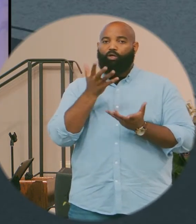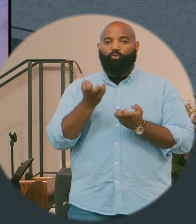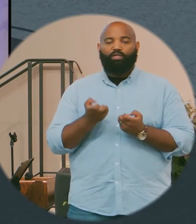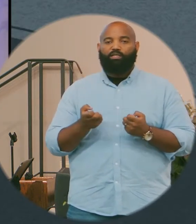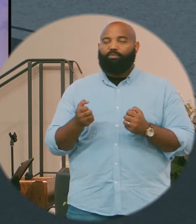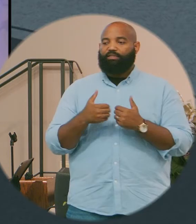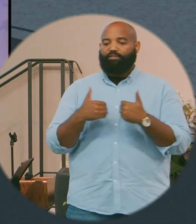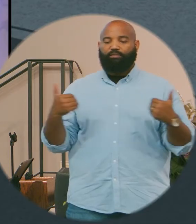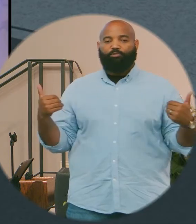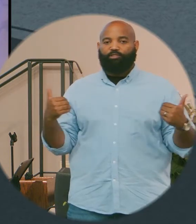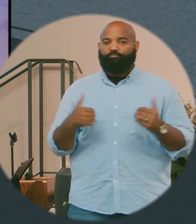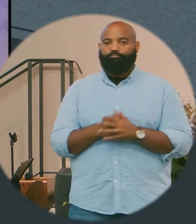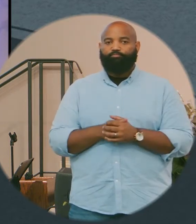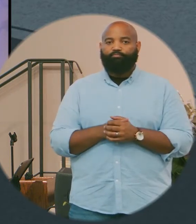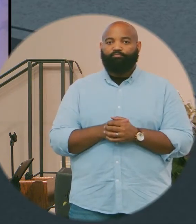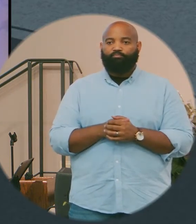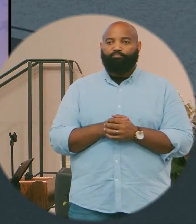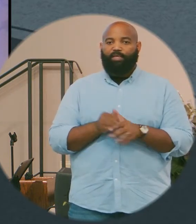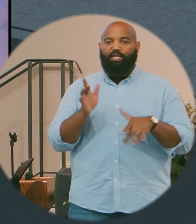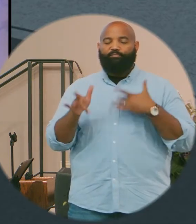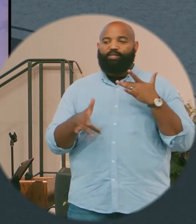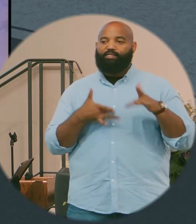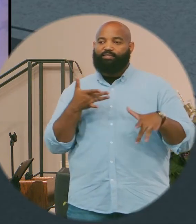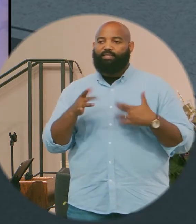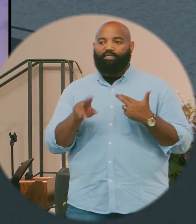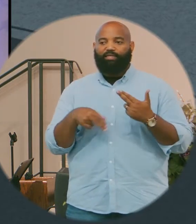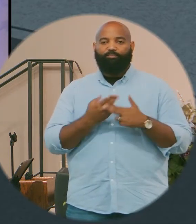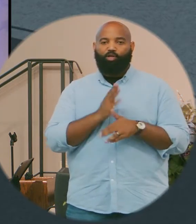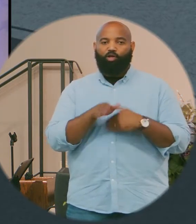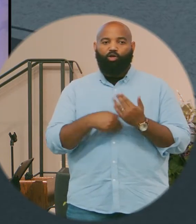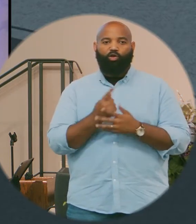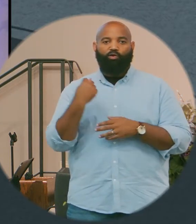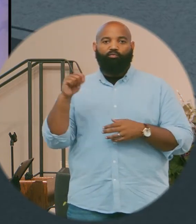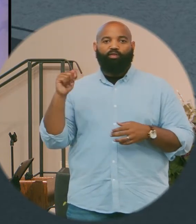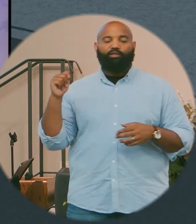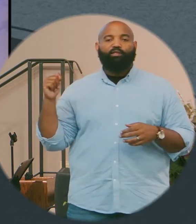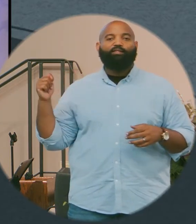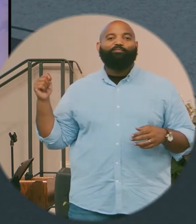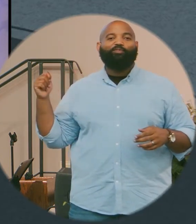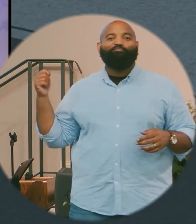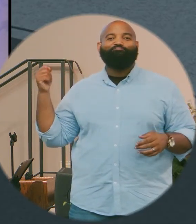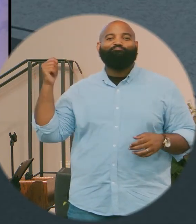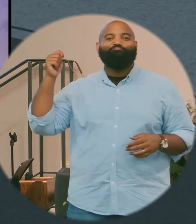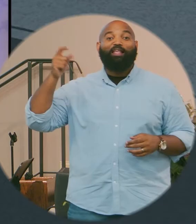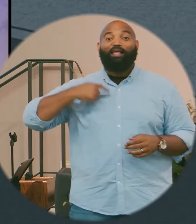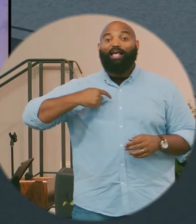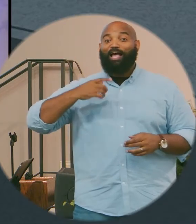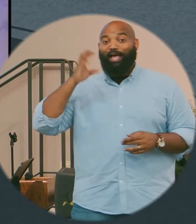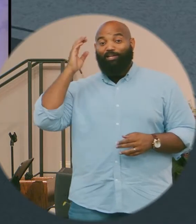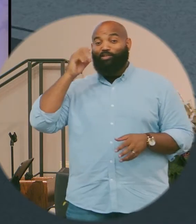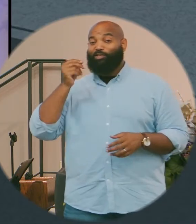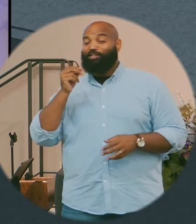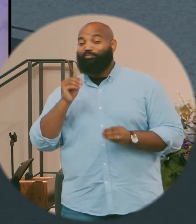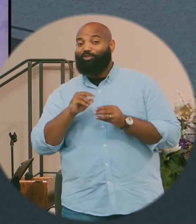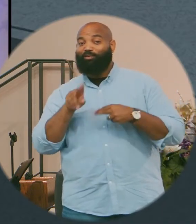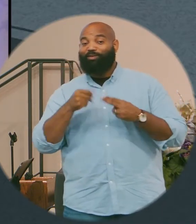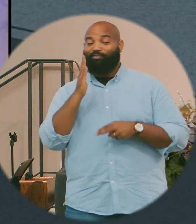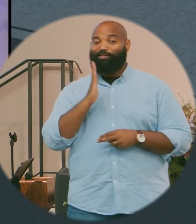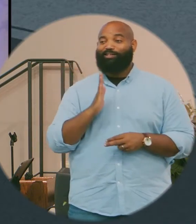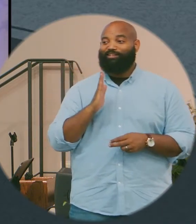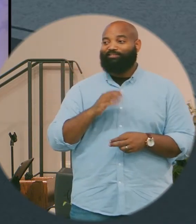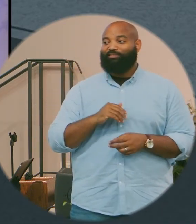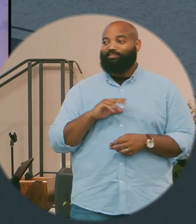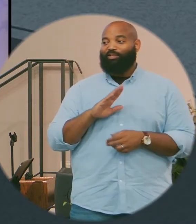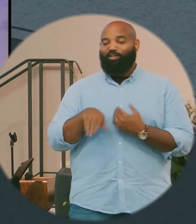you. And I'm excited about all of the testimonies of, I know a little more now, all